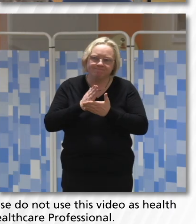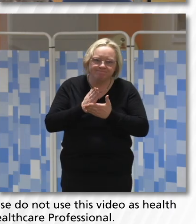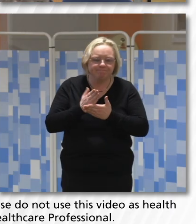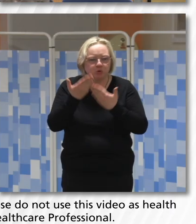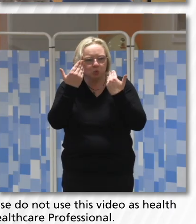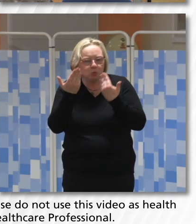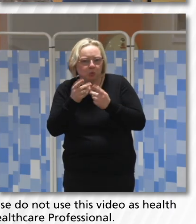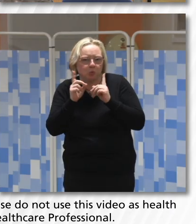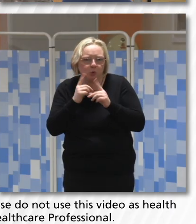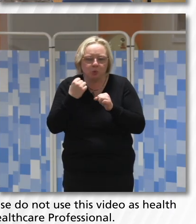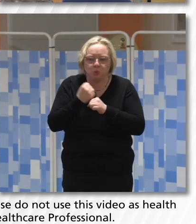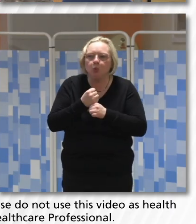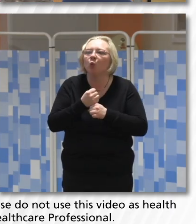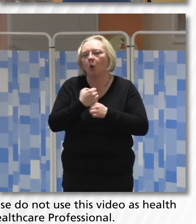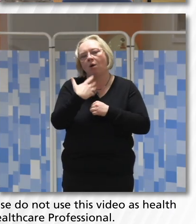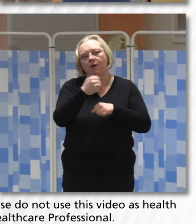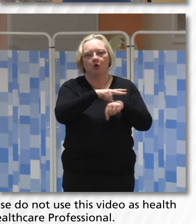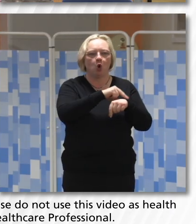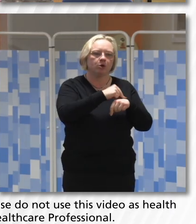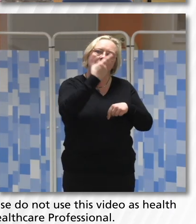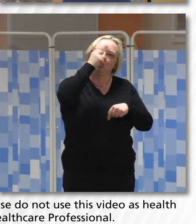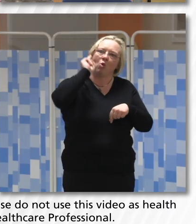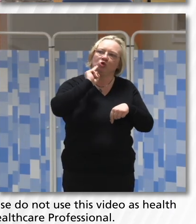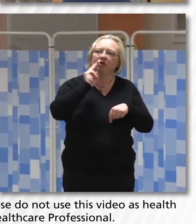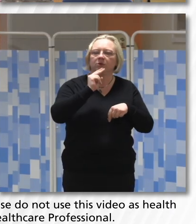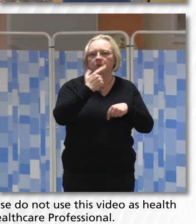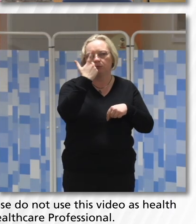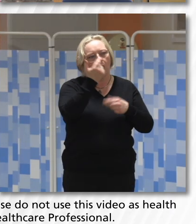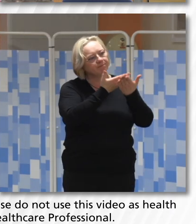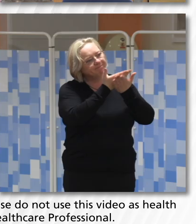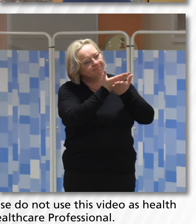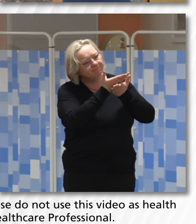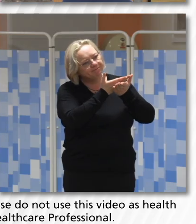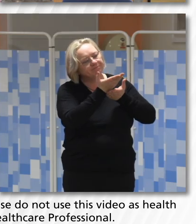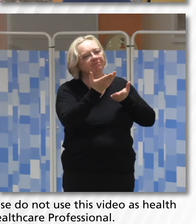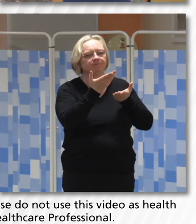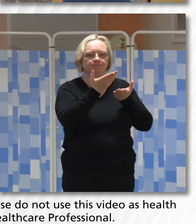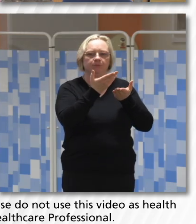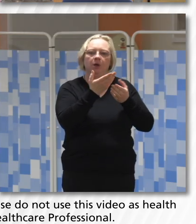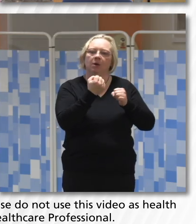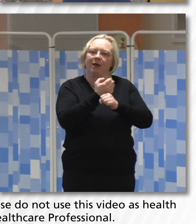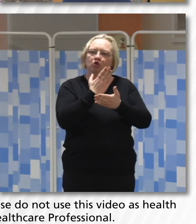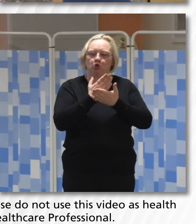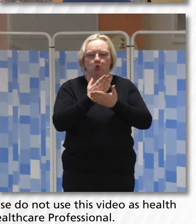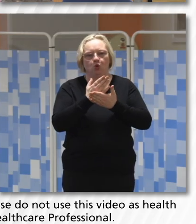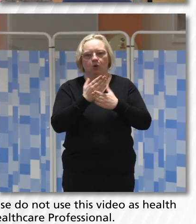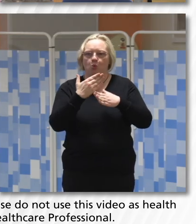we can go to our senior consultants or neurologists. So we always ensure that we work within our boundaries of